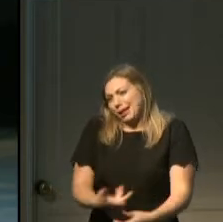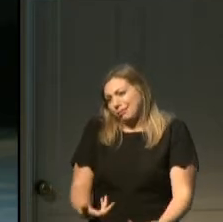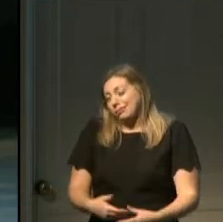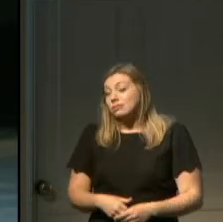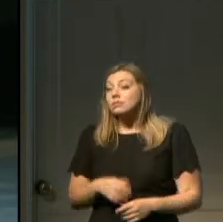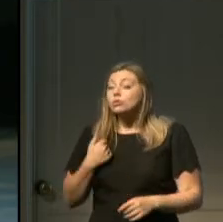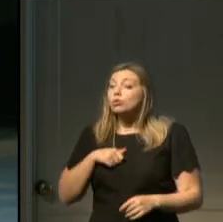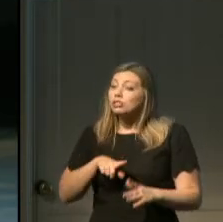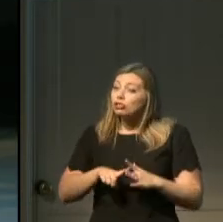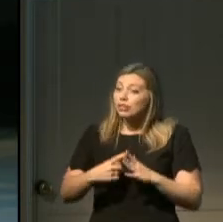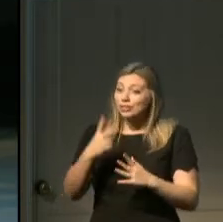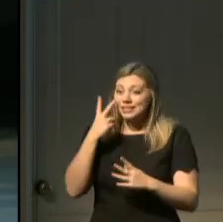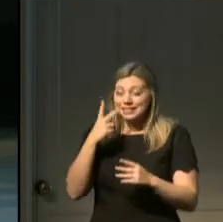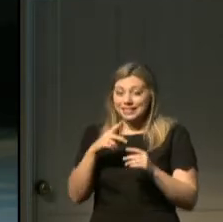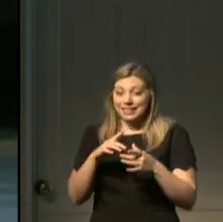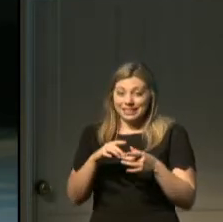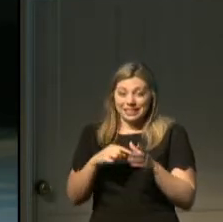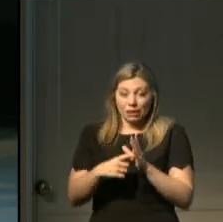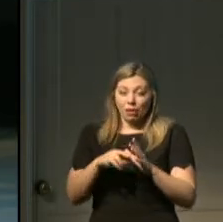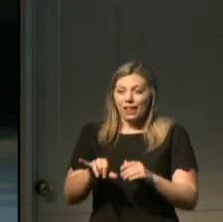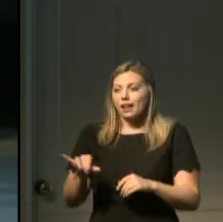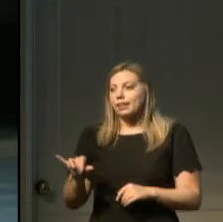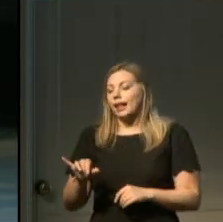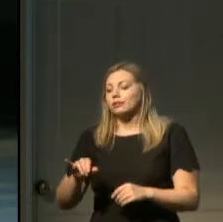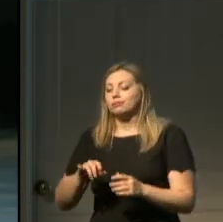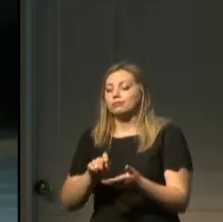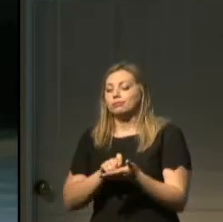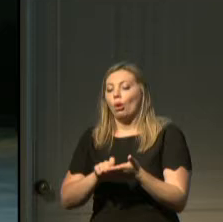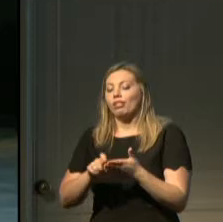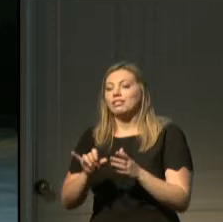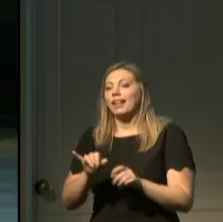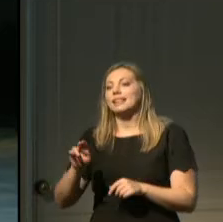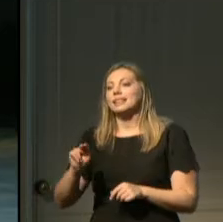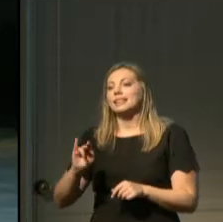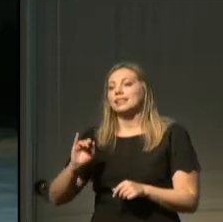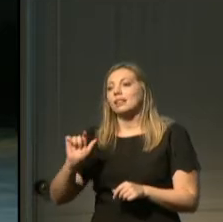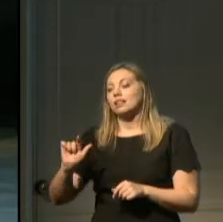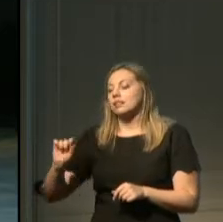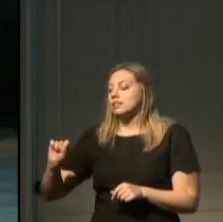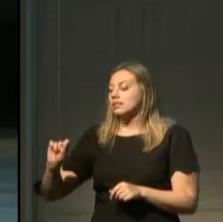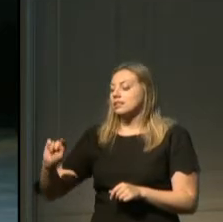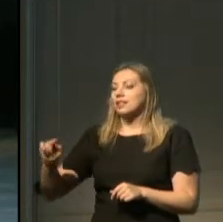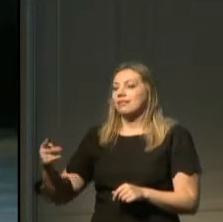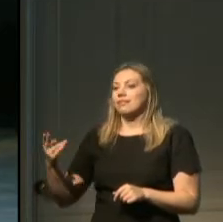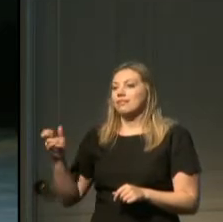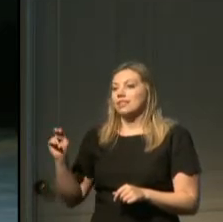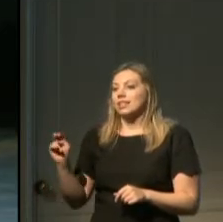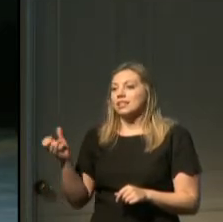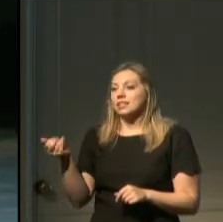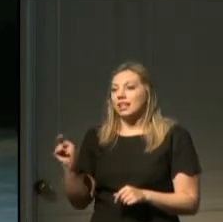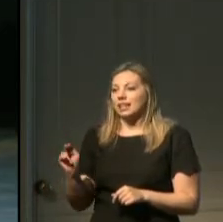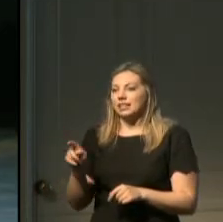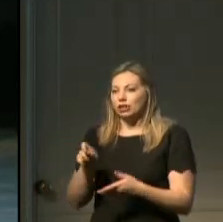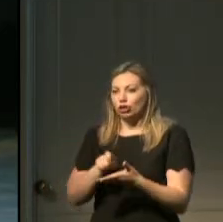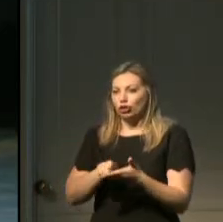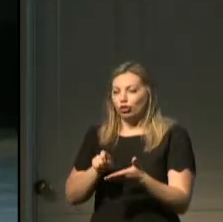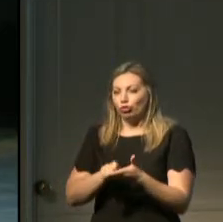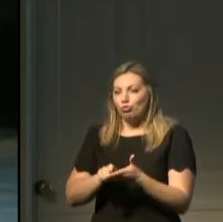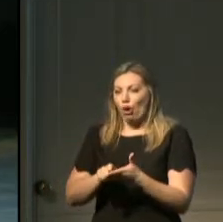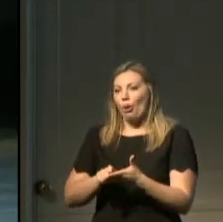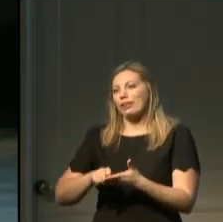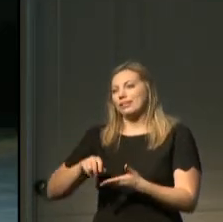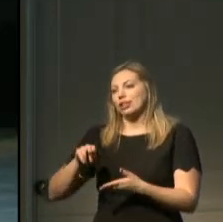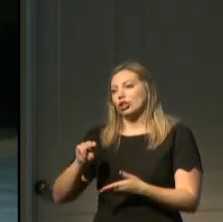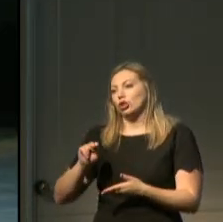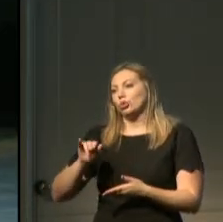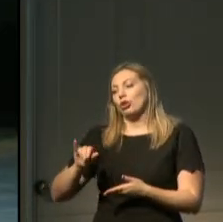to see examples of it. Authors like Neil Stephenson wrote a book called Anathem, that's a New York Times bestseller in science